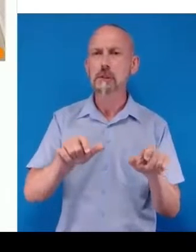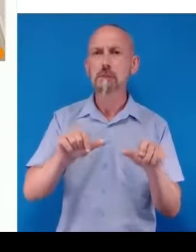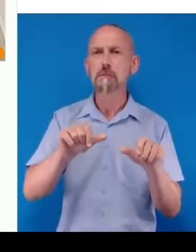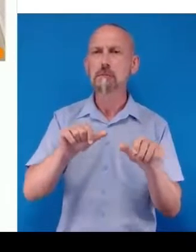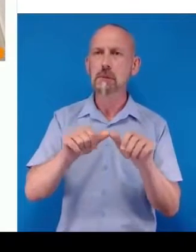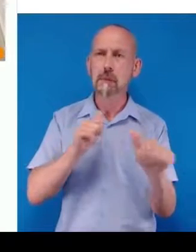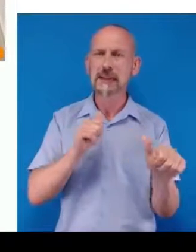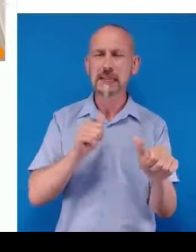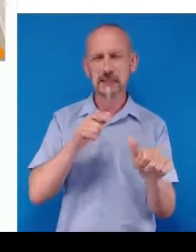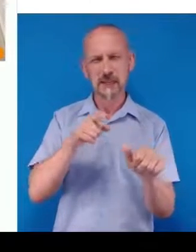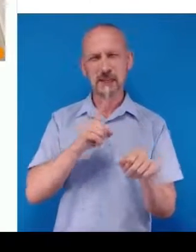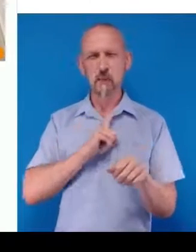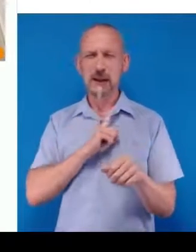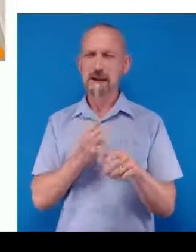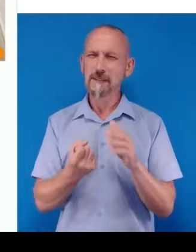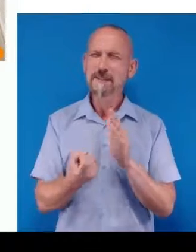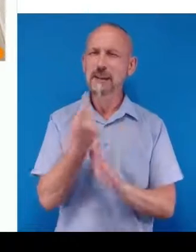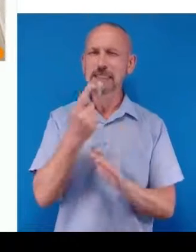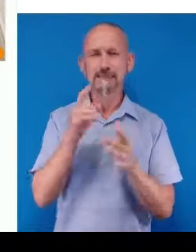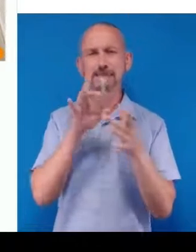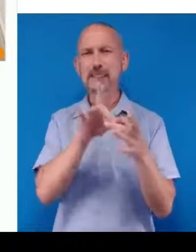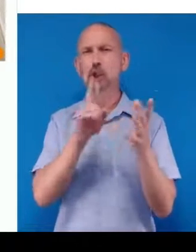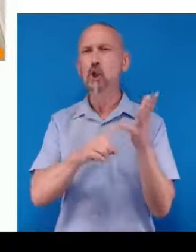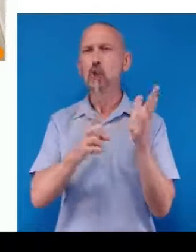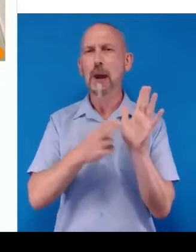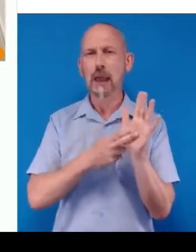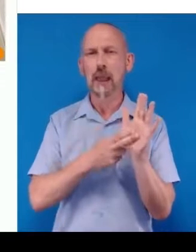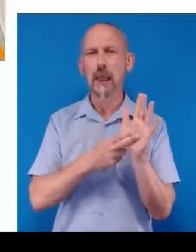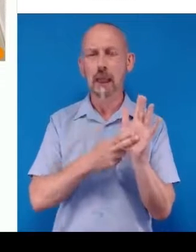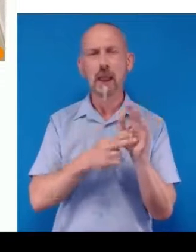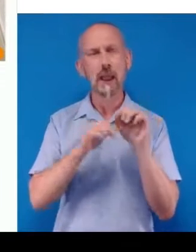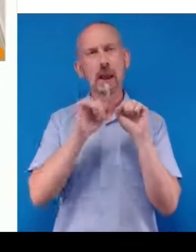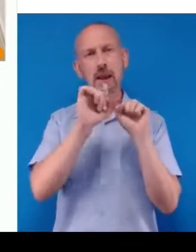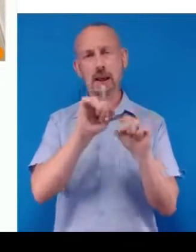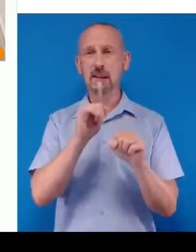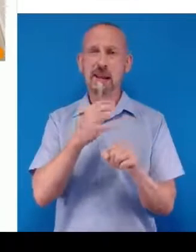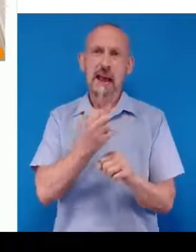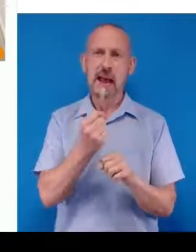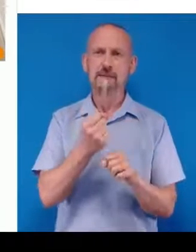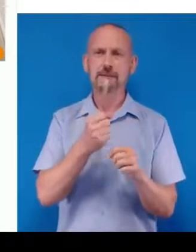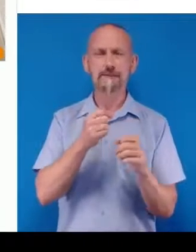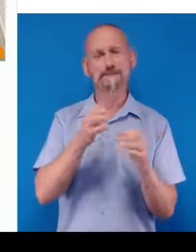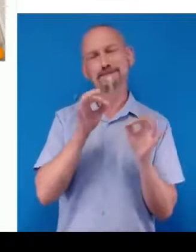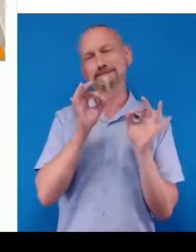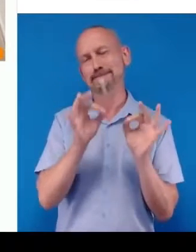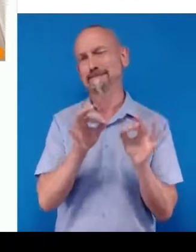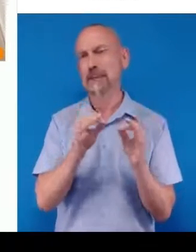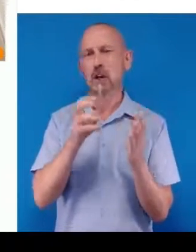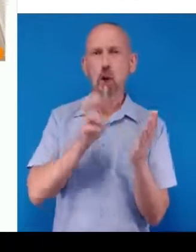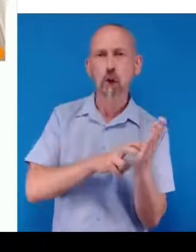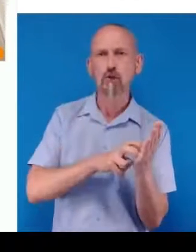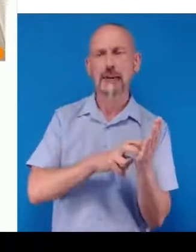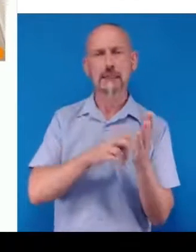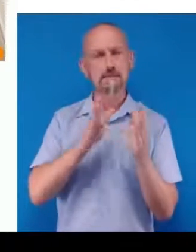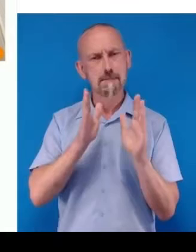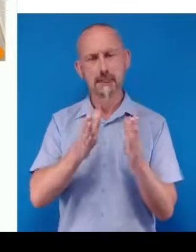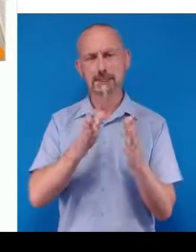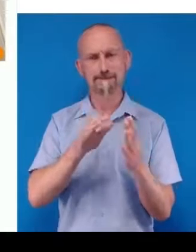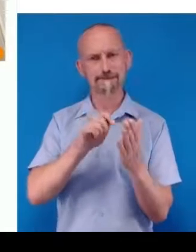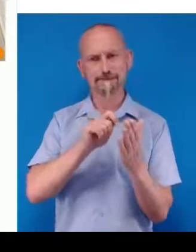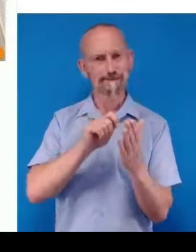UN has certain contracts and rights, and it must be international. And it just got